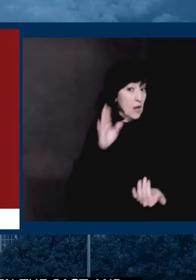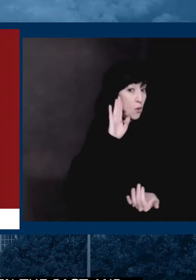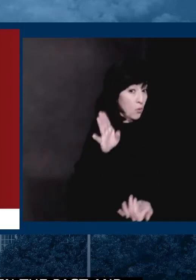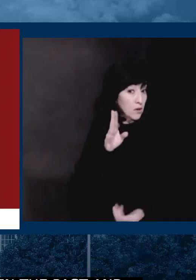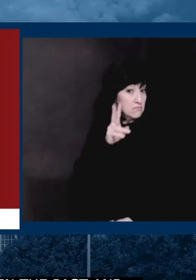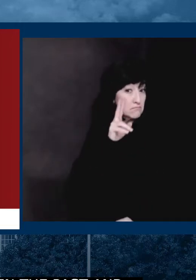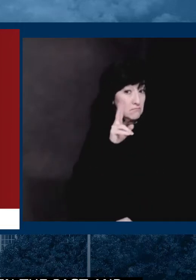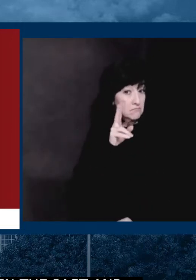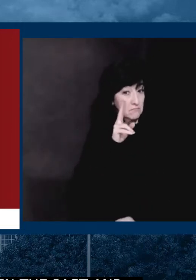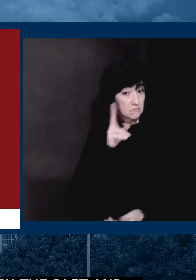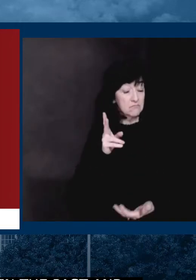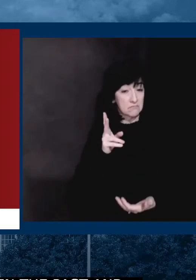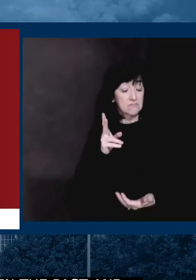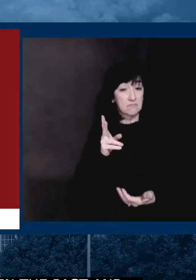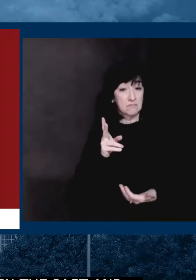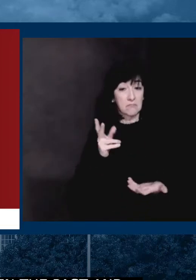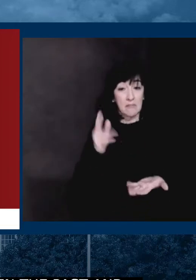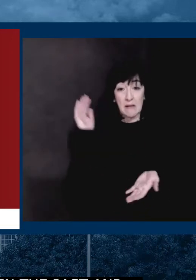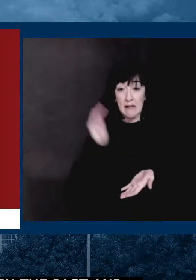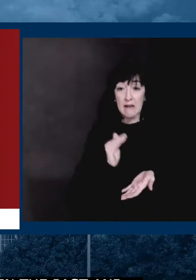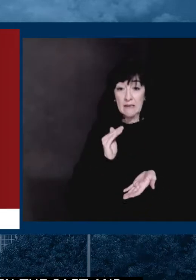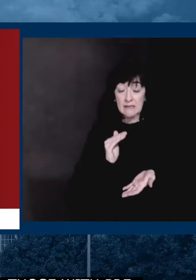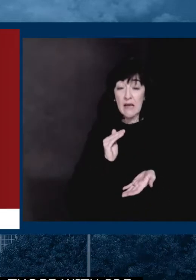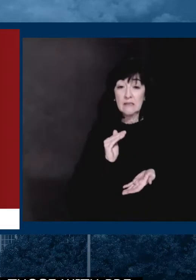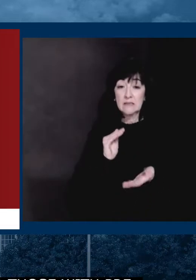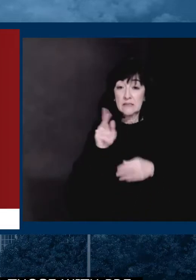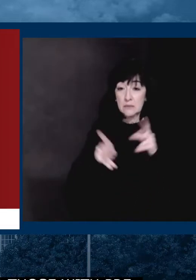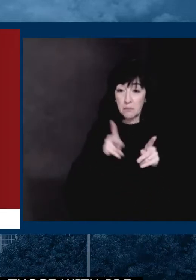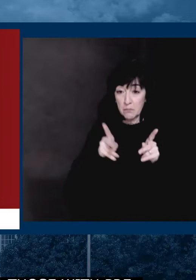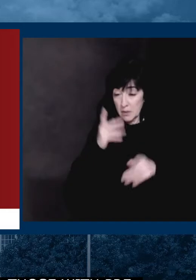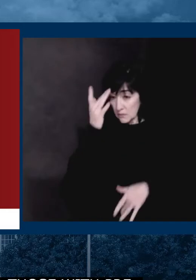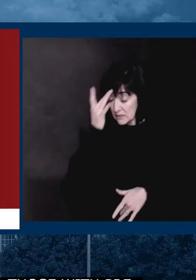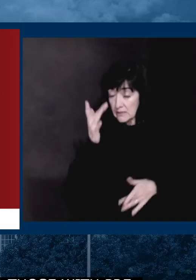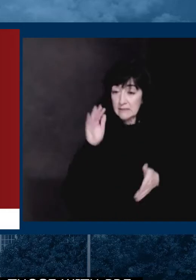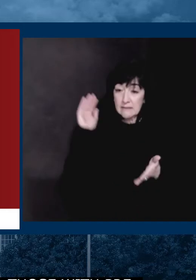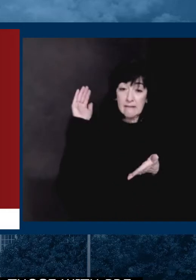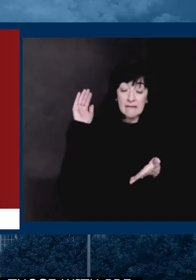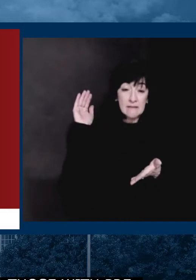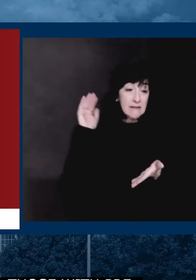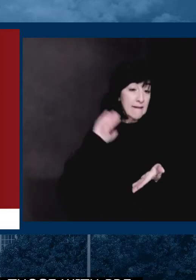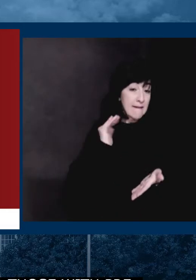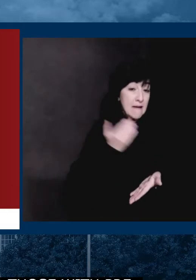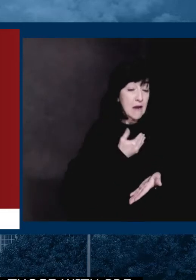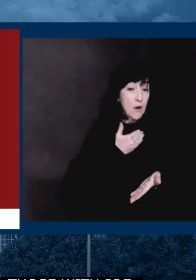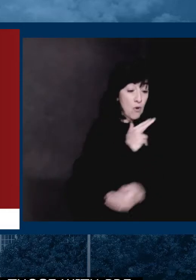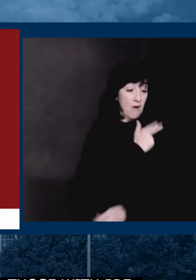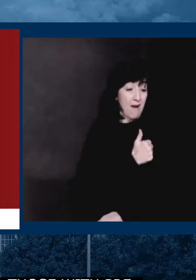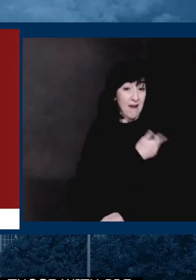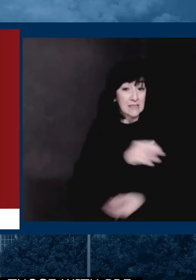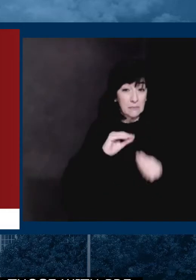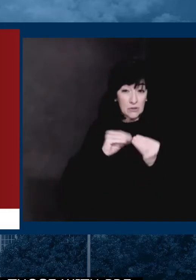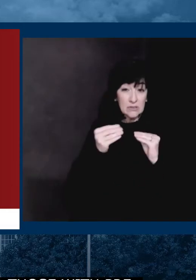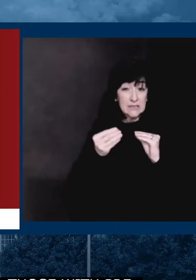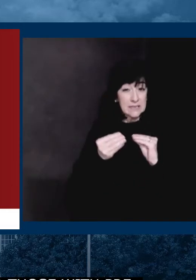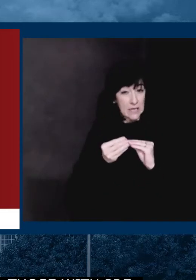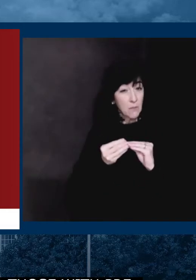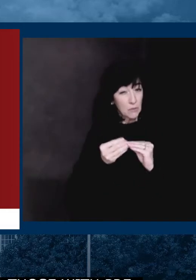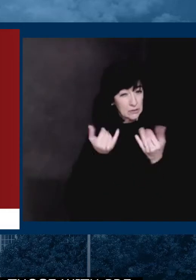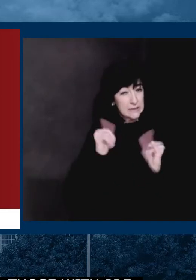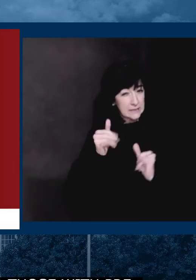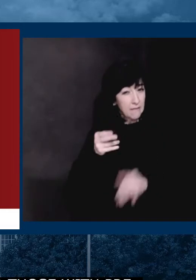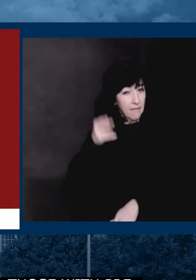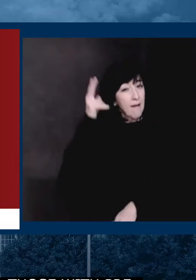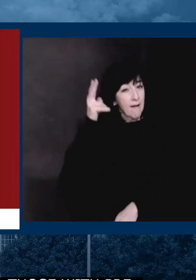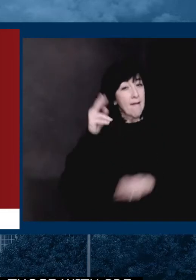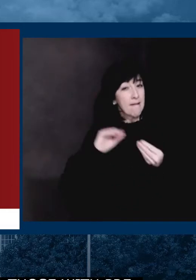minute, having fewer cases. Our hospitalizations is staying at a pretty high level. We'll talk